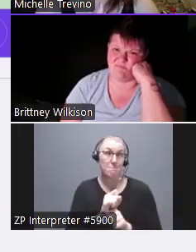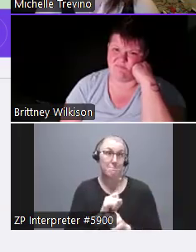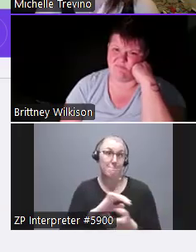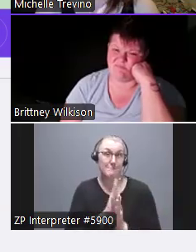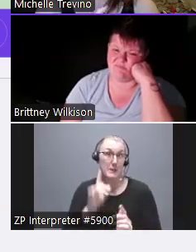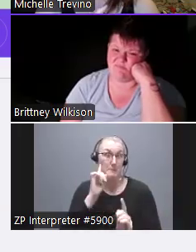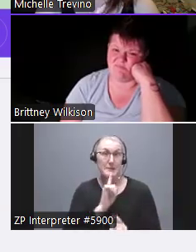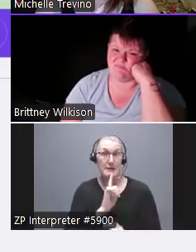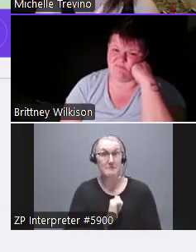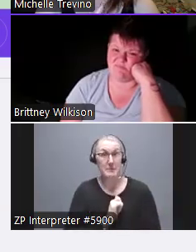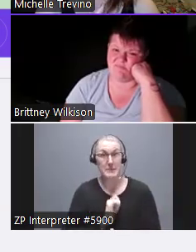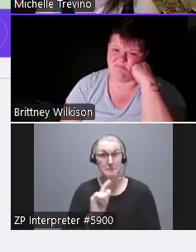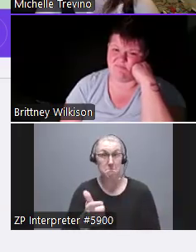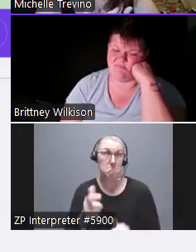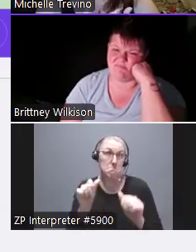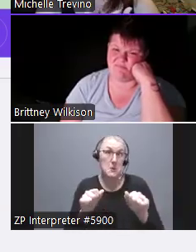And I could.